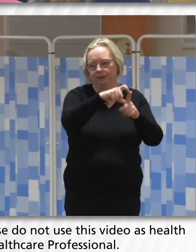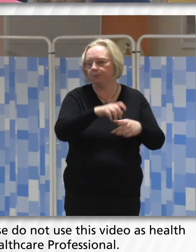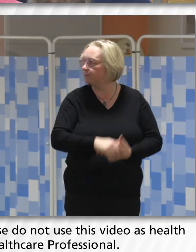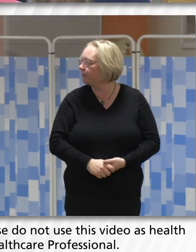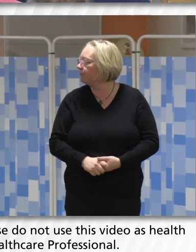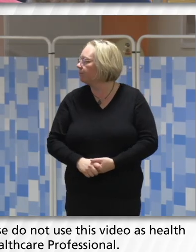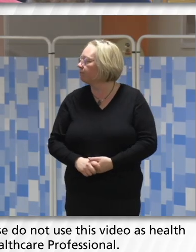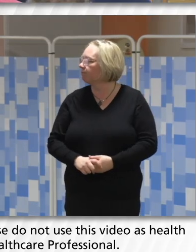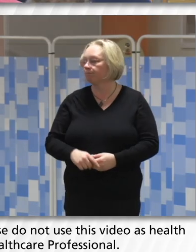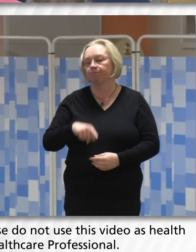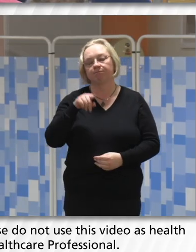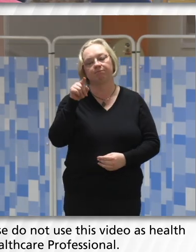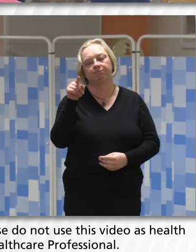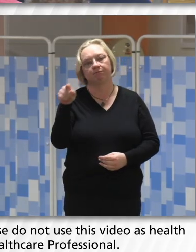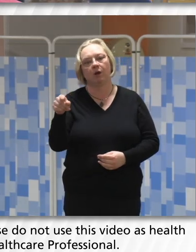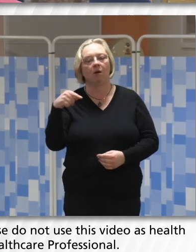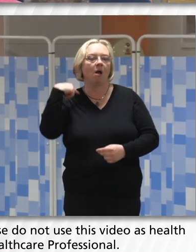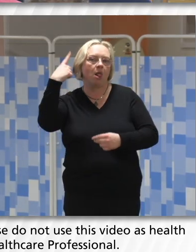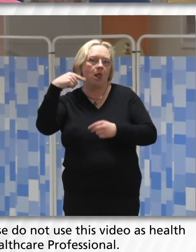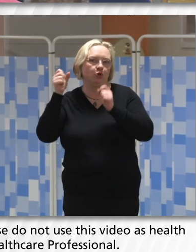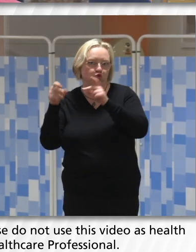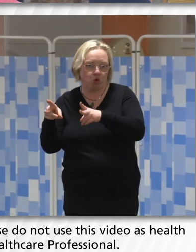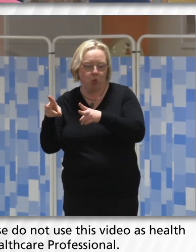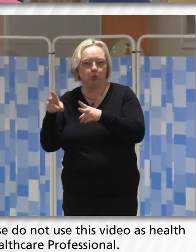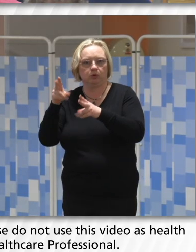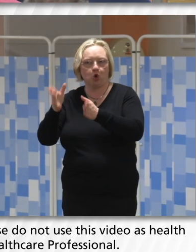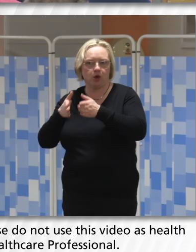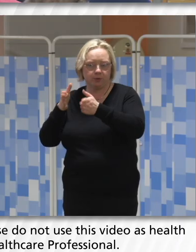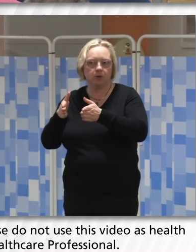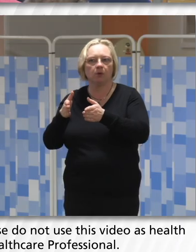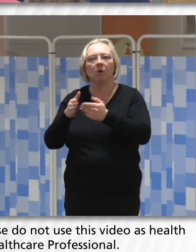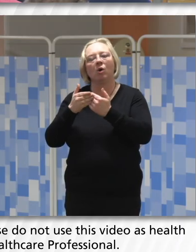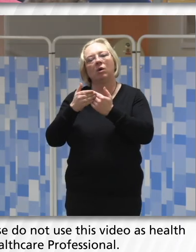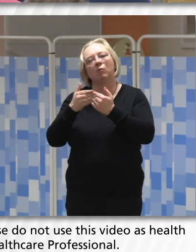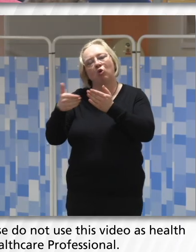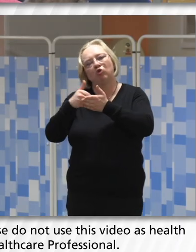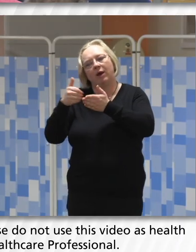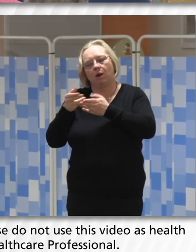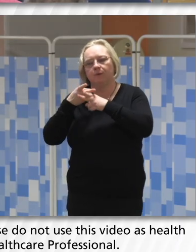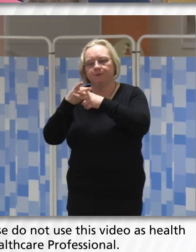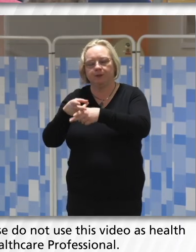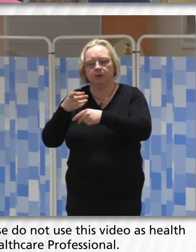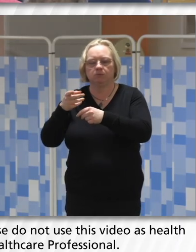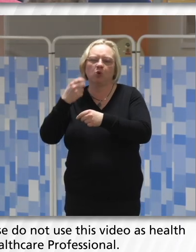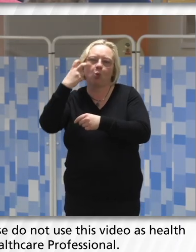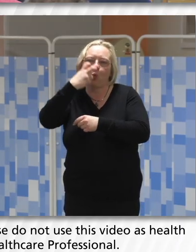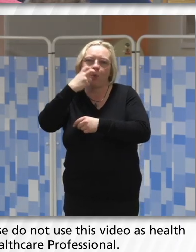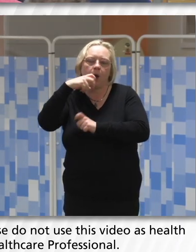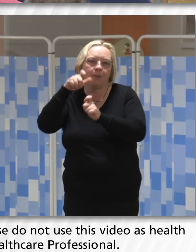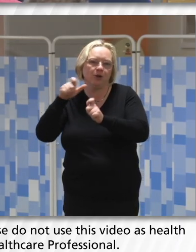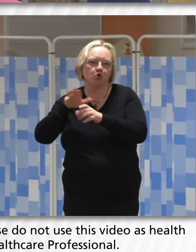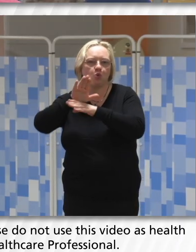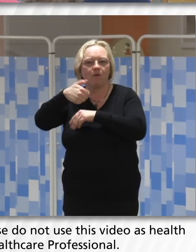over at London Road tends to see our older patients over 60. However, we have got some